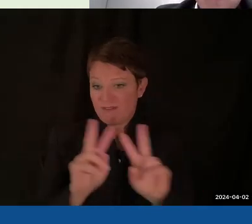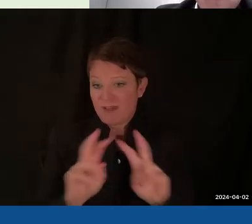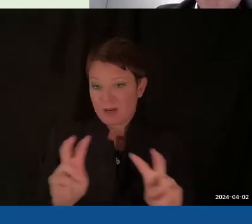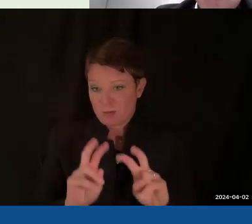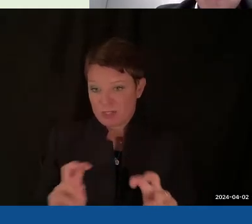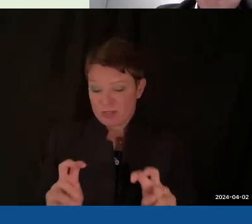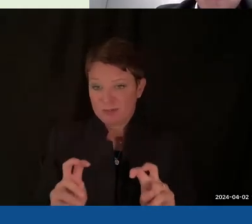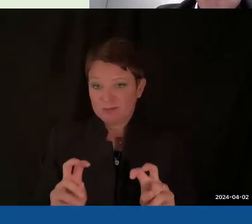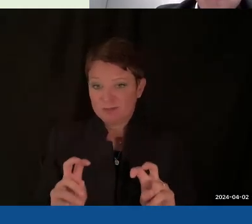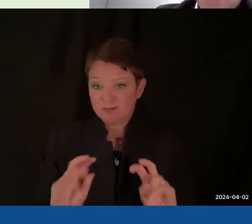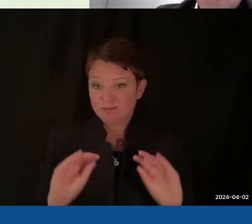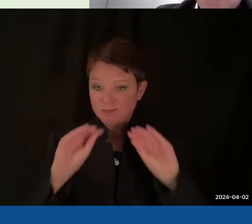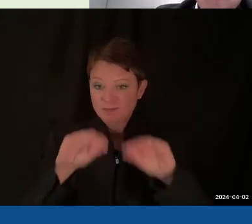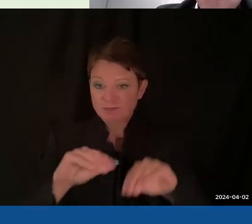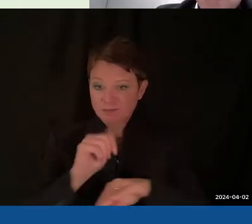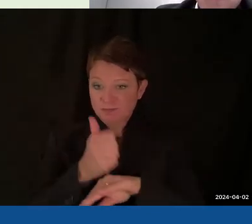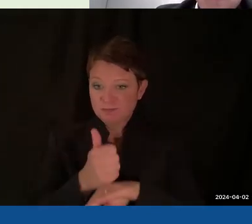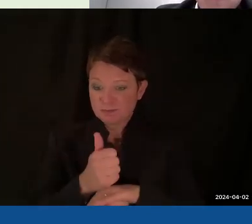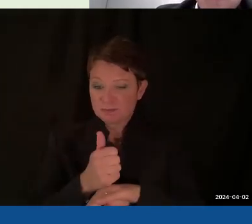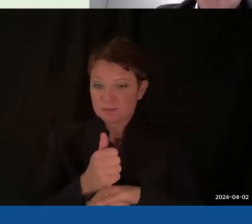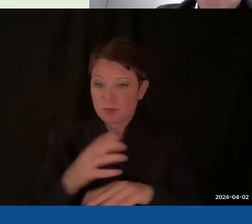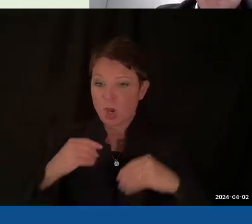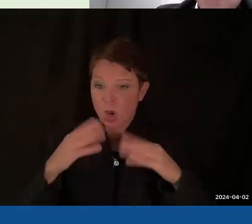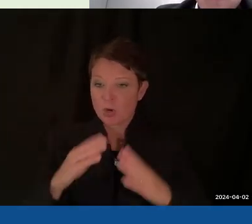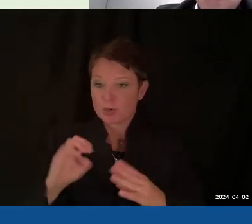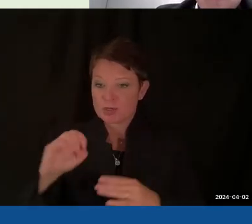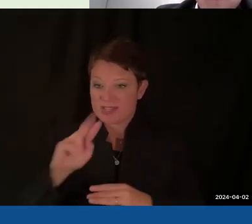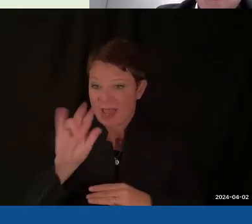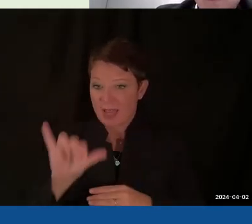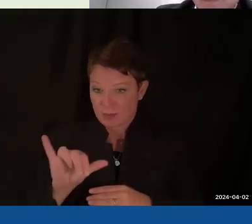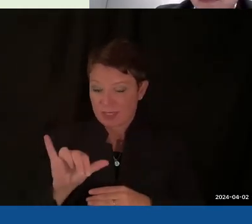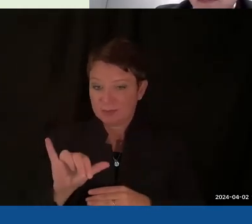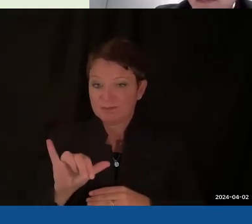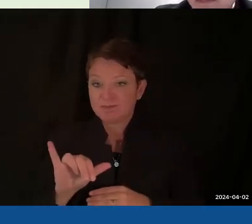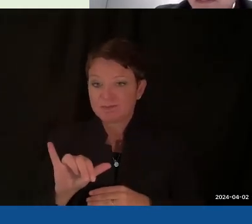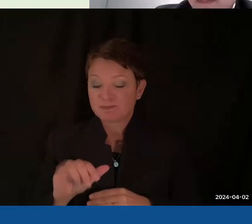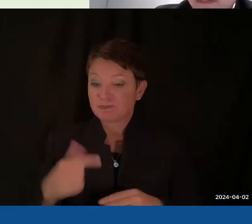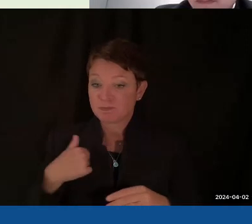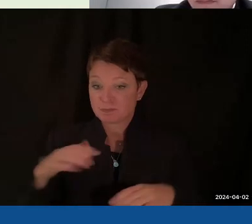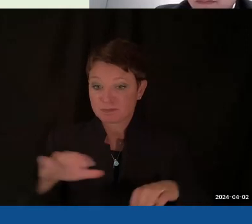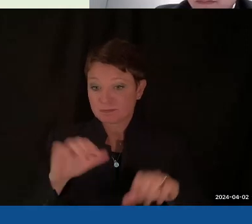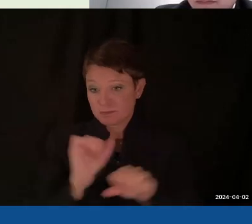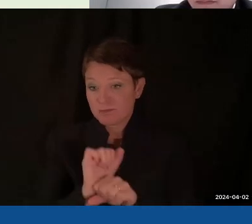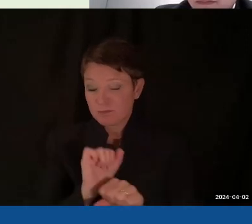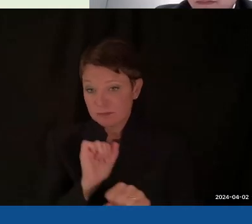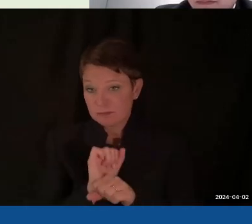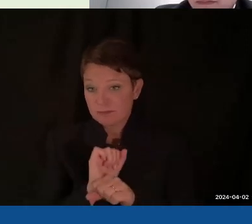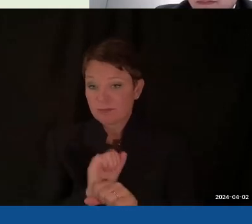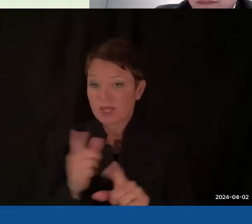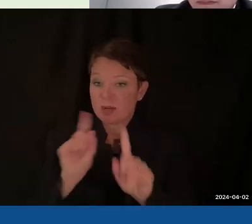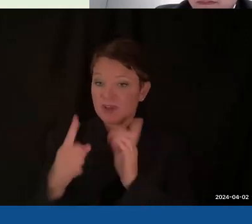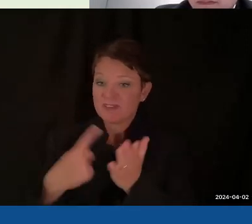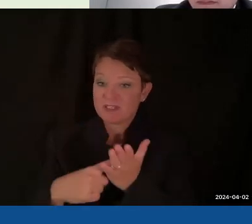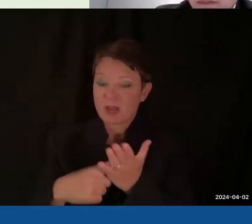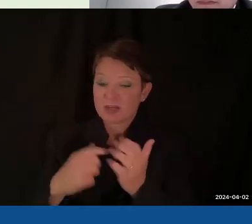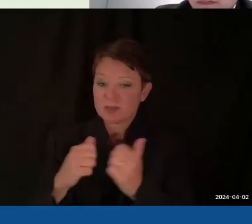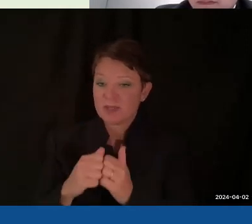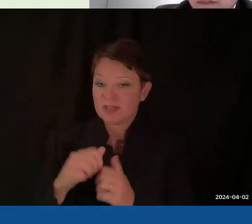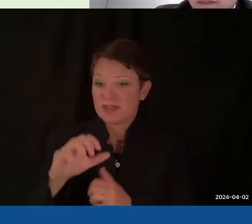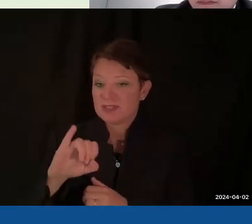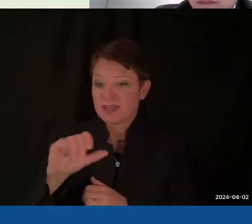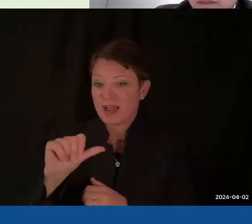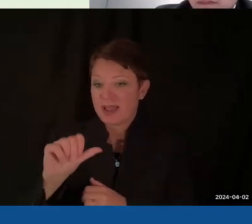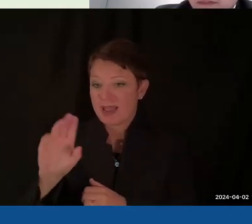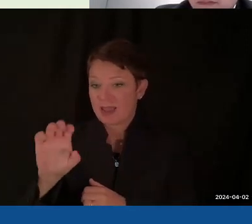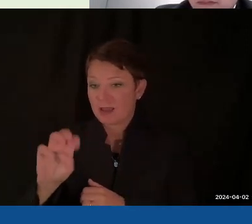of putting the owner's equity at risk here. And we've done the work and have talked with CAA Icon, the